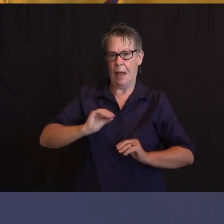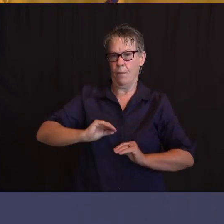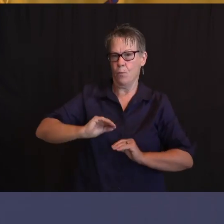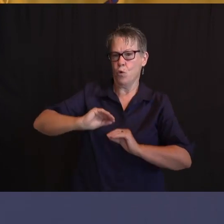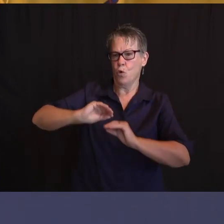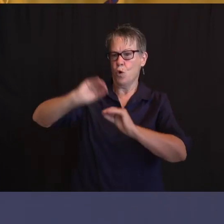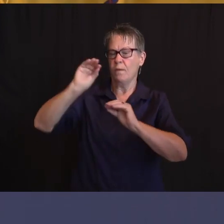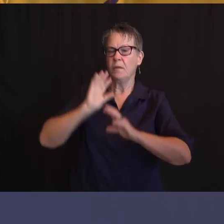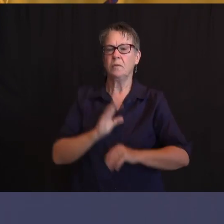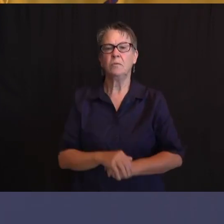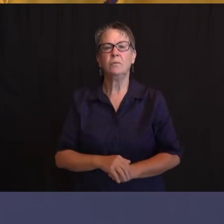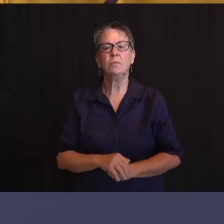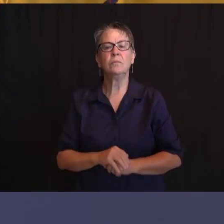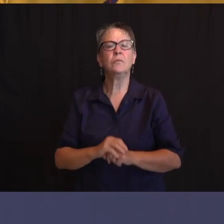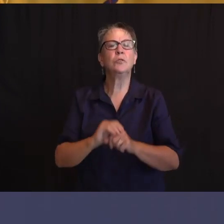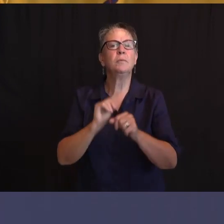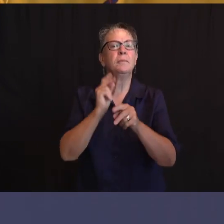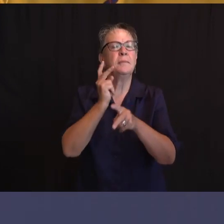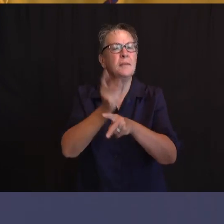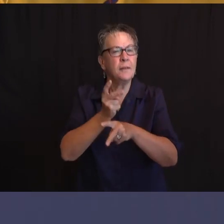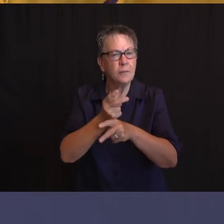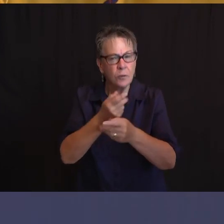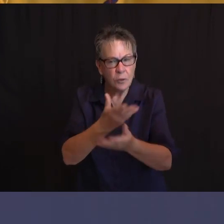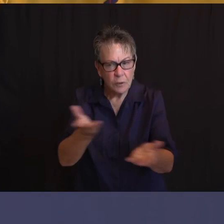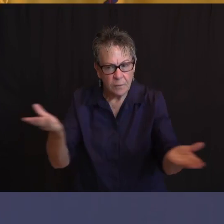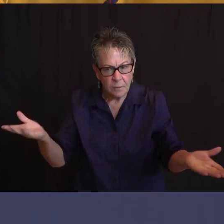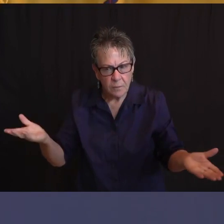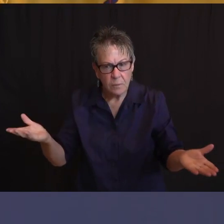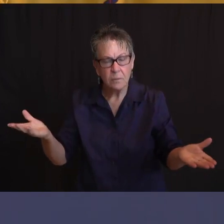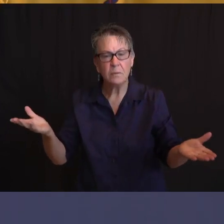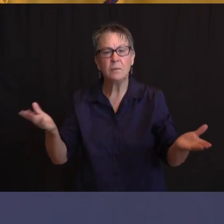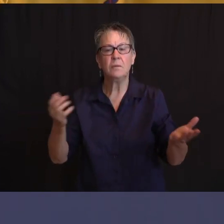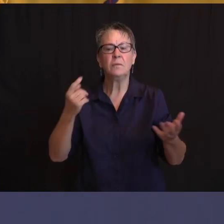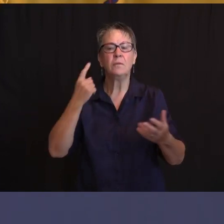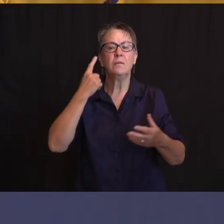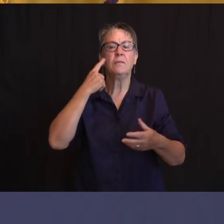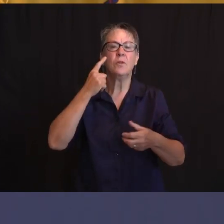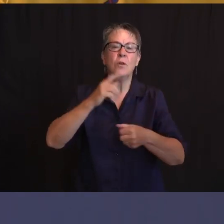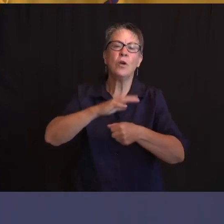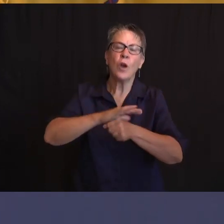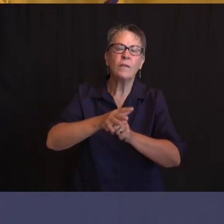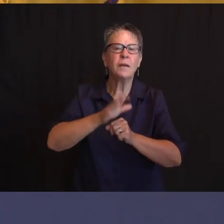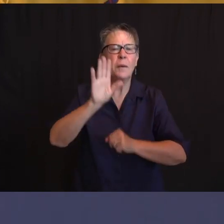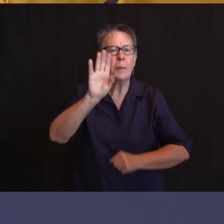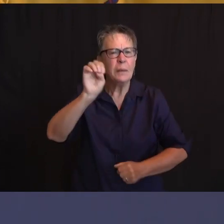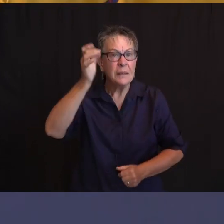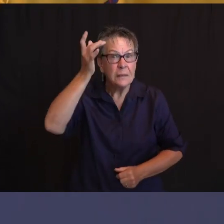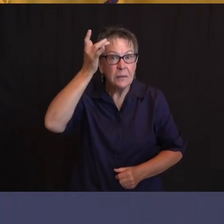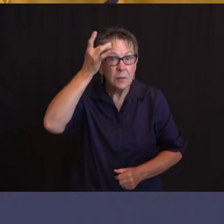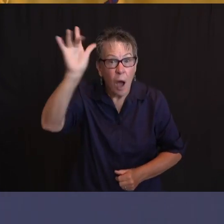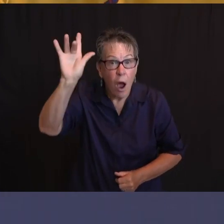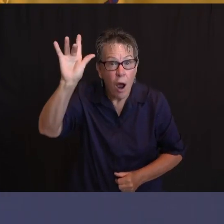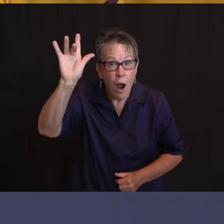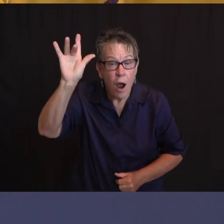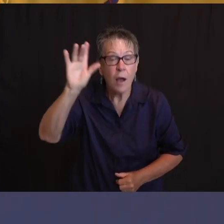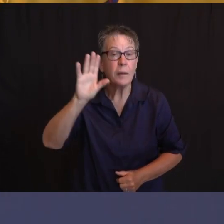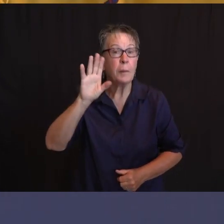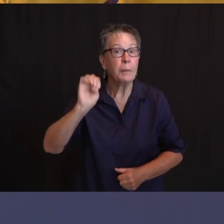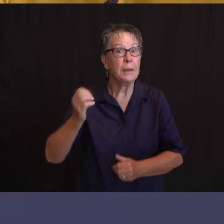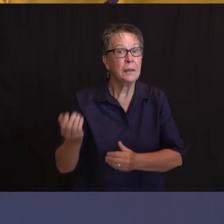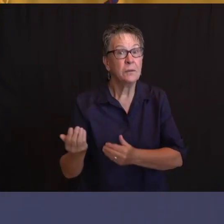Wear face coverings, stay 6 feet apart, wash your hands with soap and water. It's cool to gather. It's cool to let your hair down. That's not a